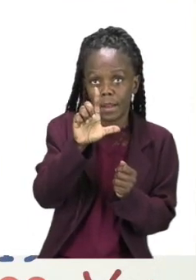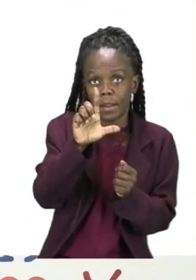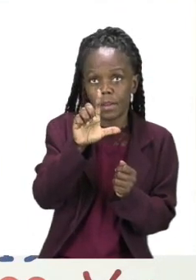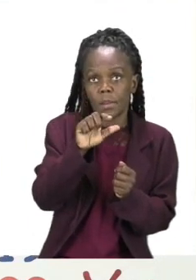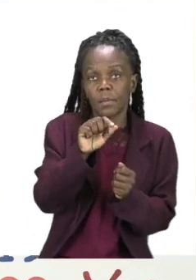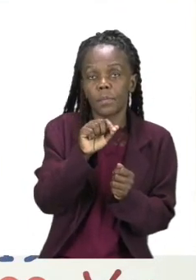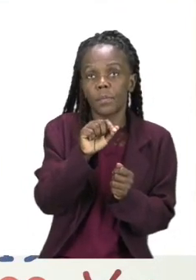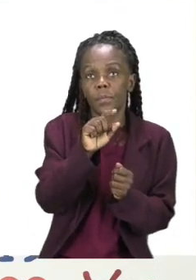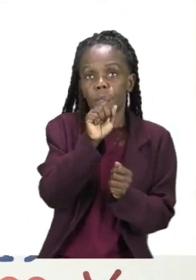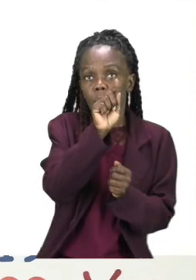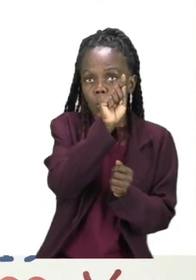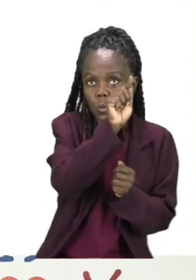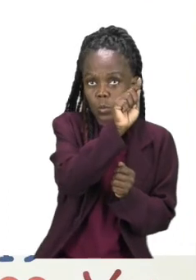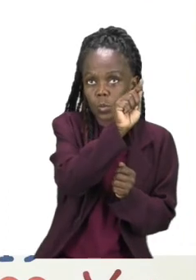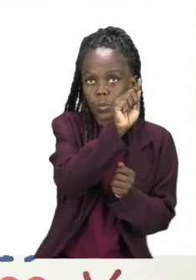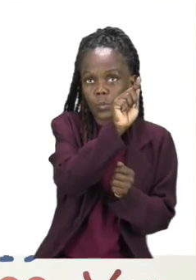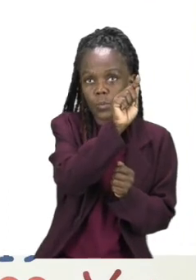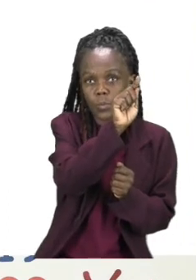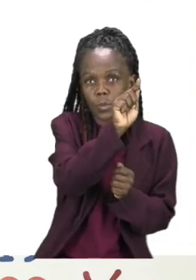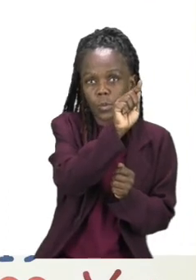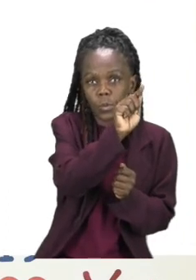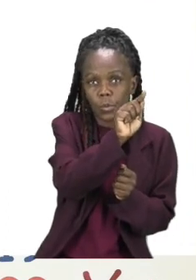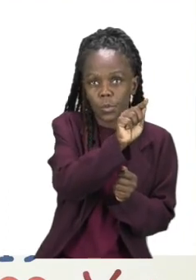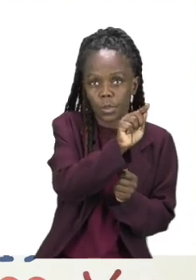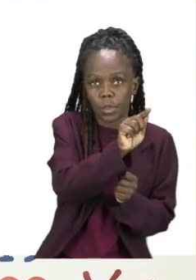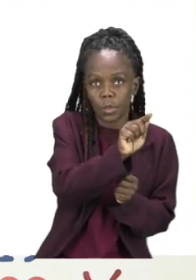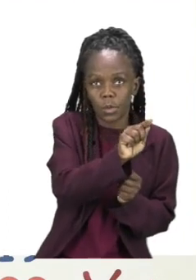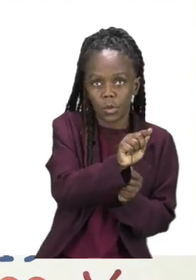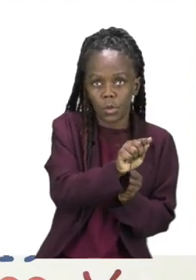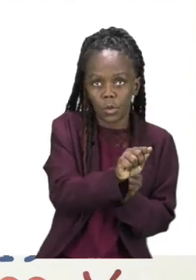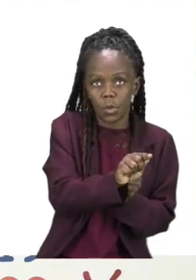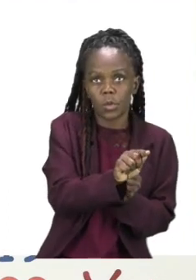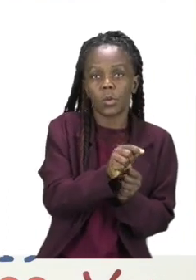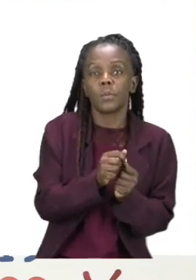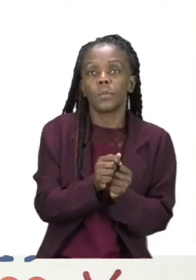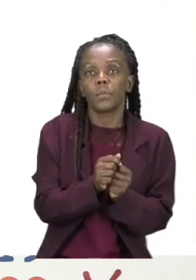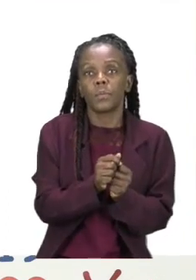L, and it's starting at the top and going down.